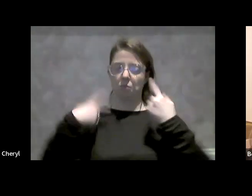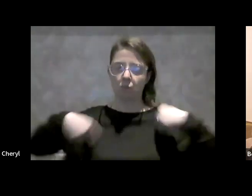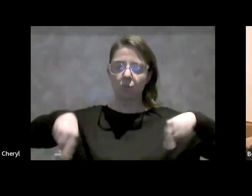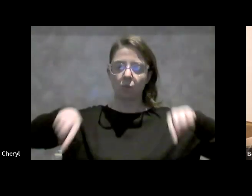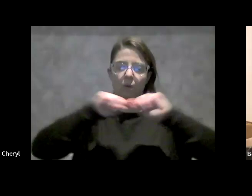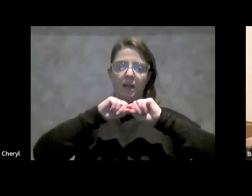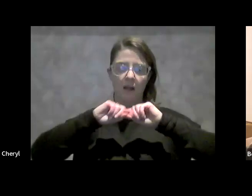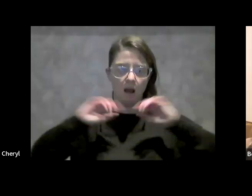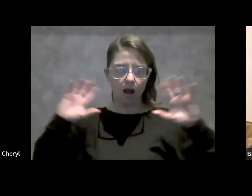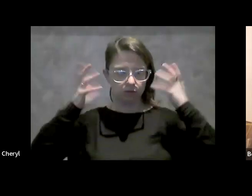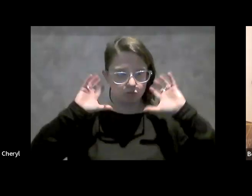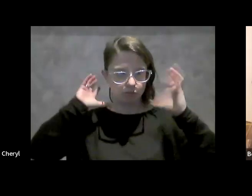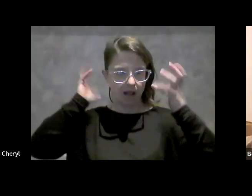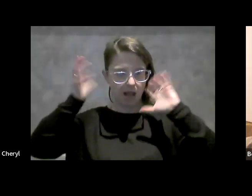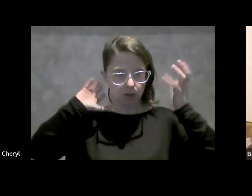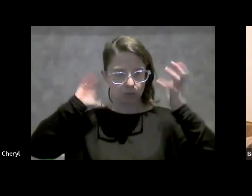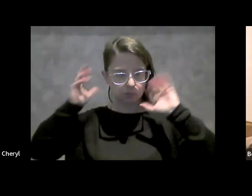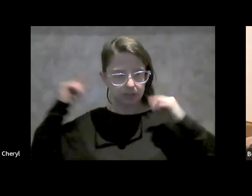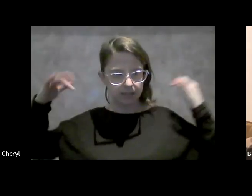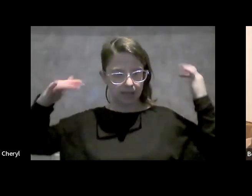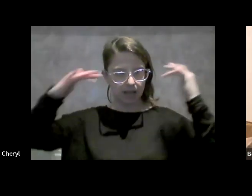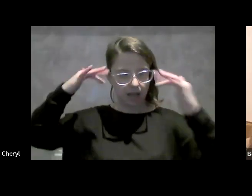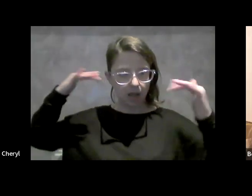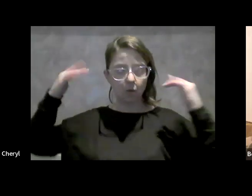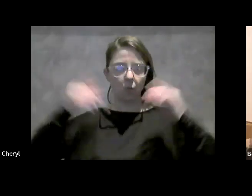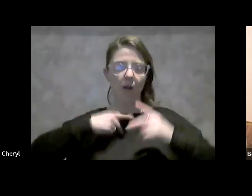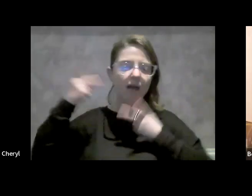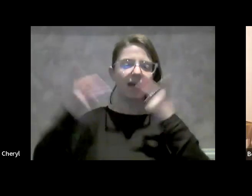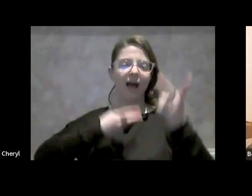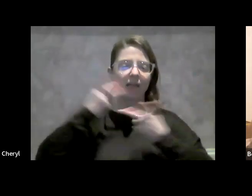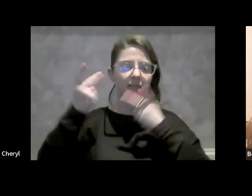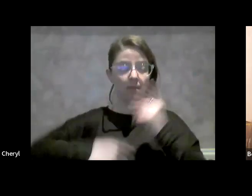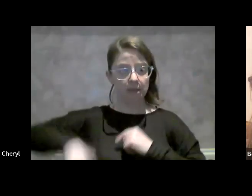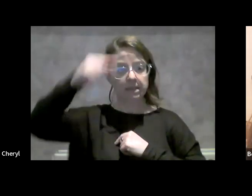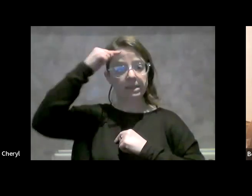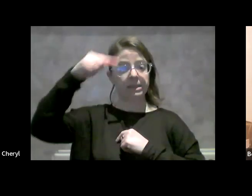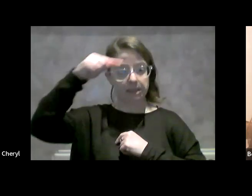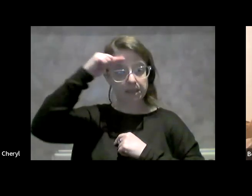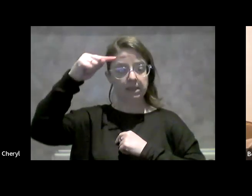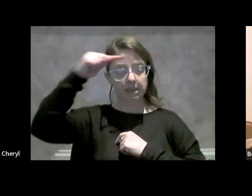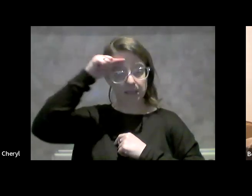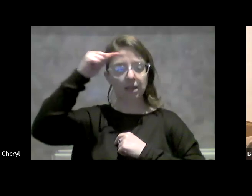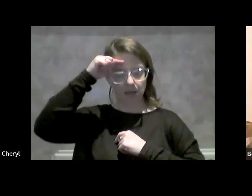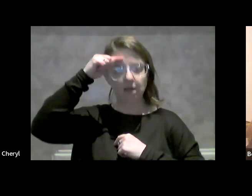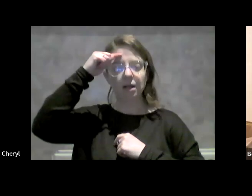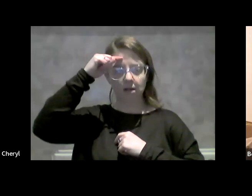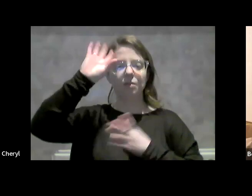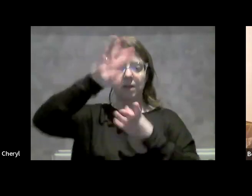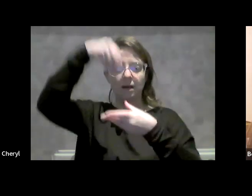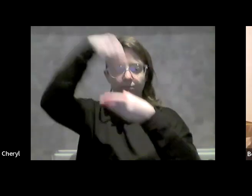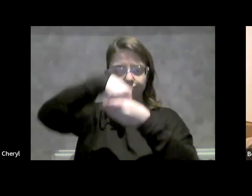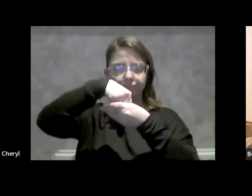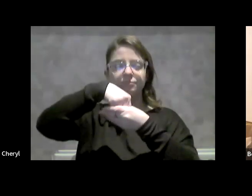surround sound. We are an anthem. We are the song stuck in your head and we are both the melody and its